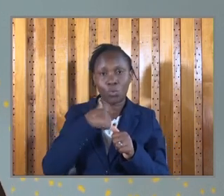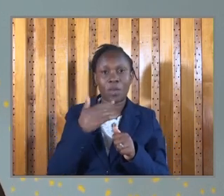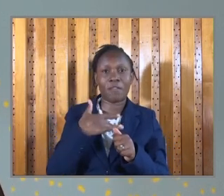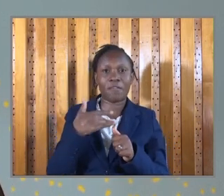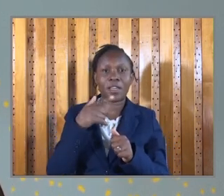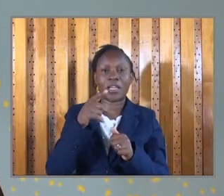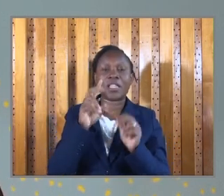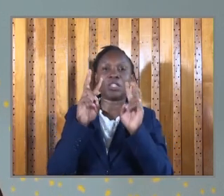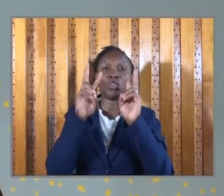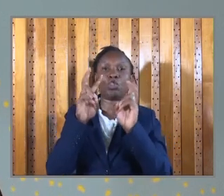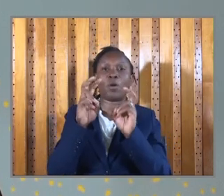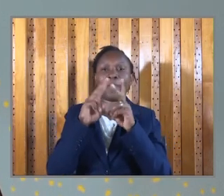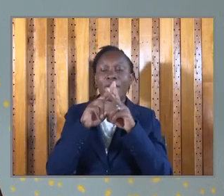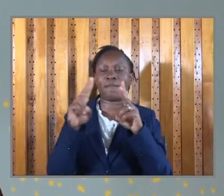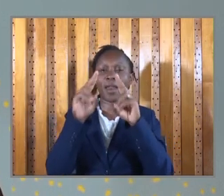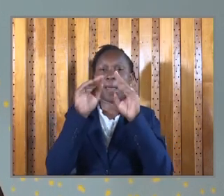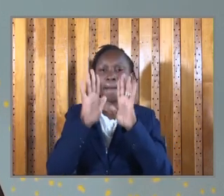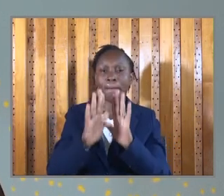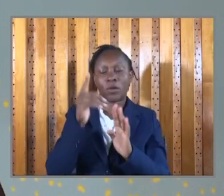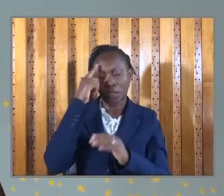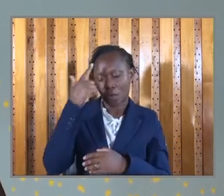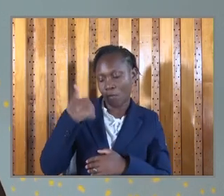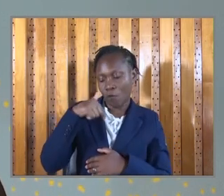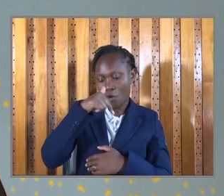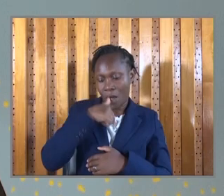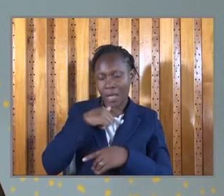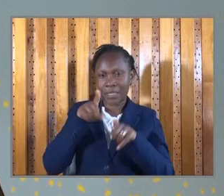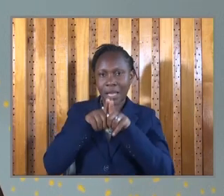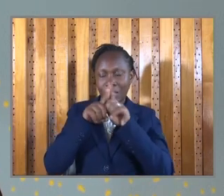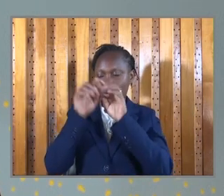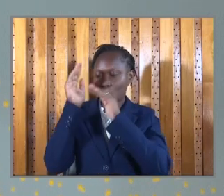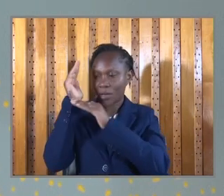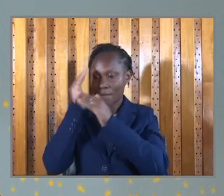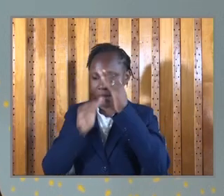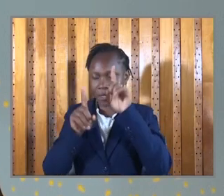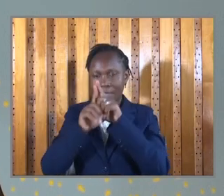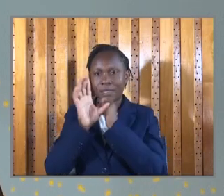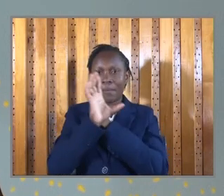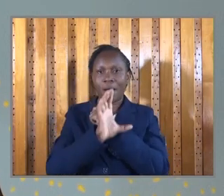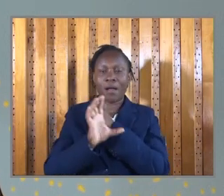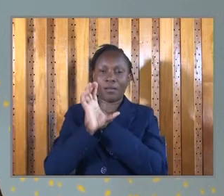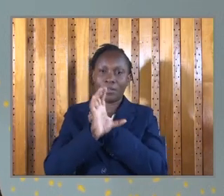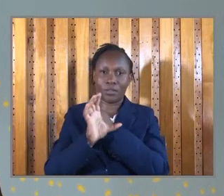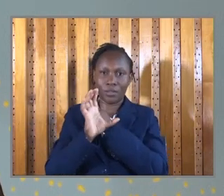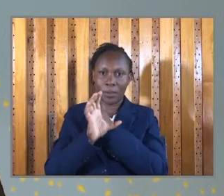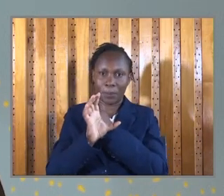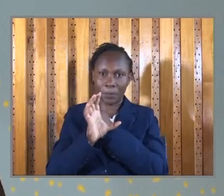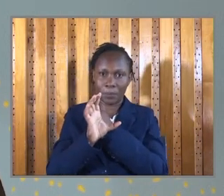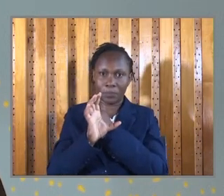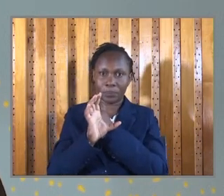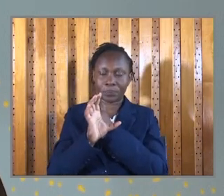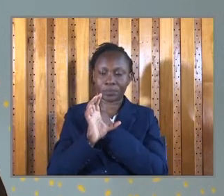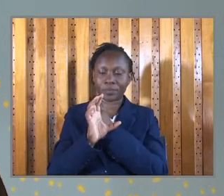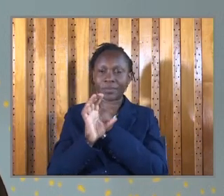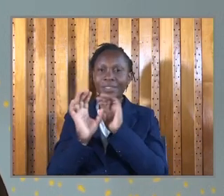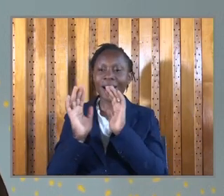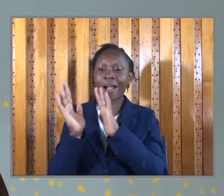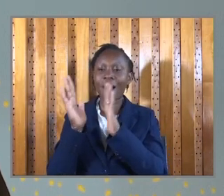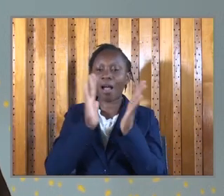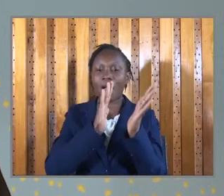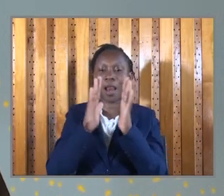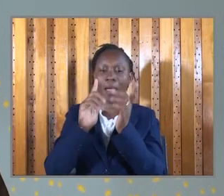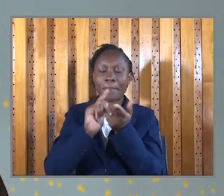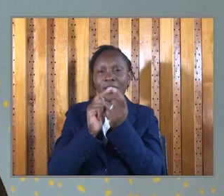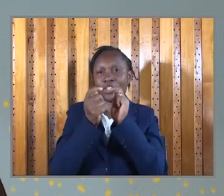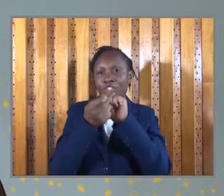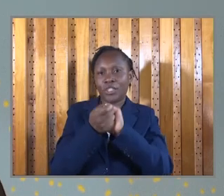topic is very critical for us as a university, but also as a country. Climate change has become a